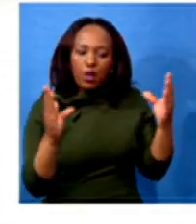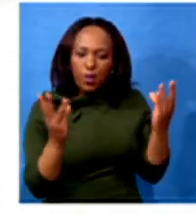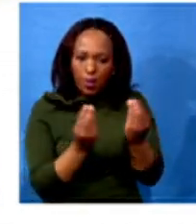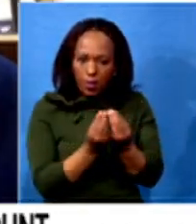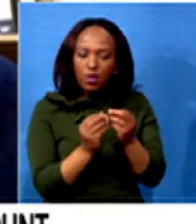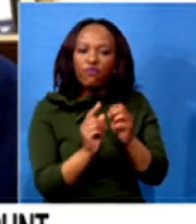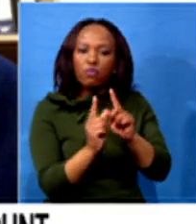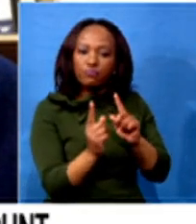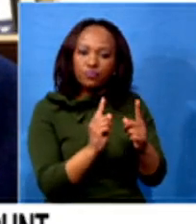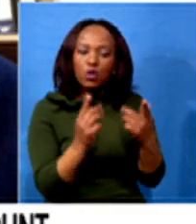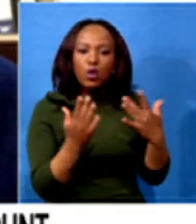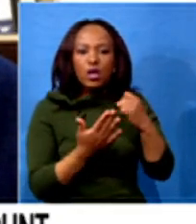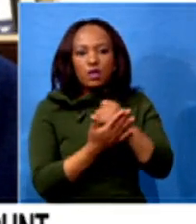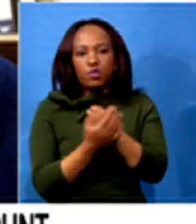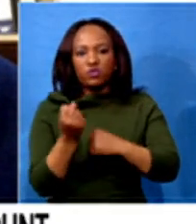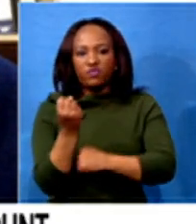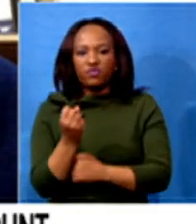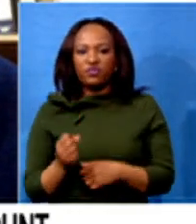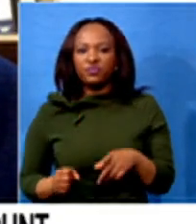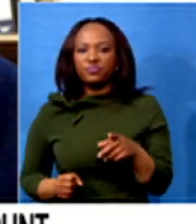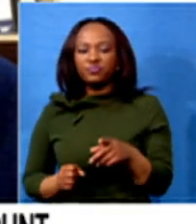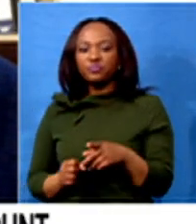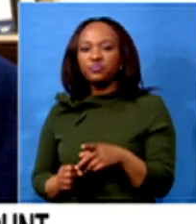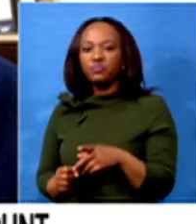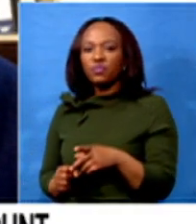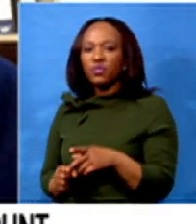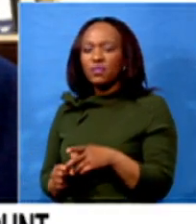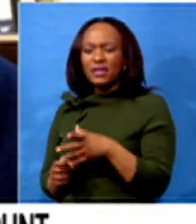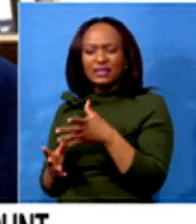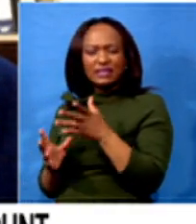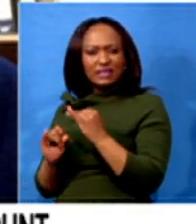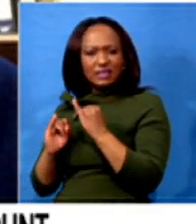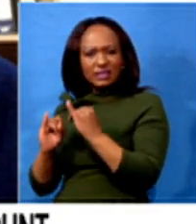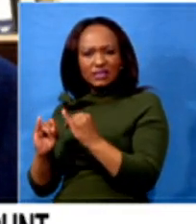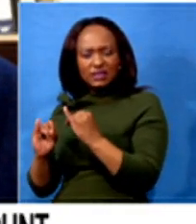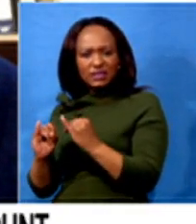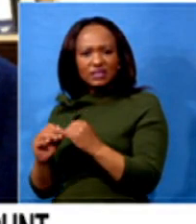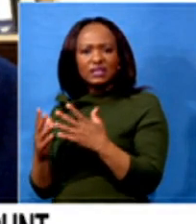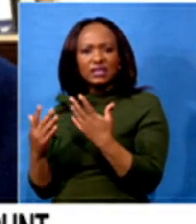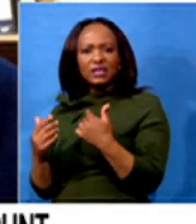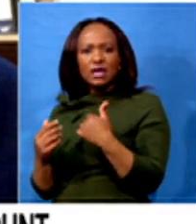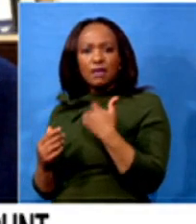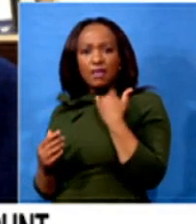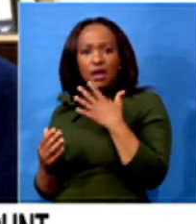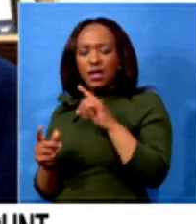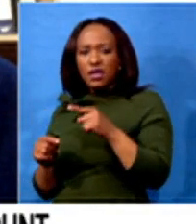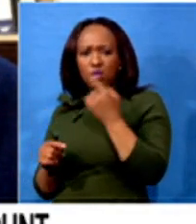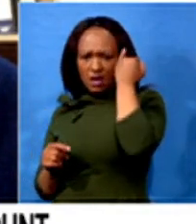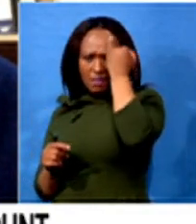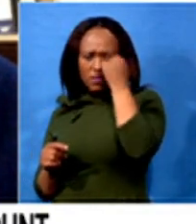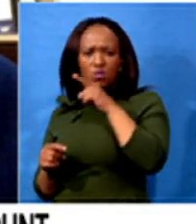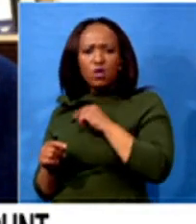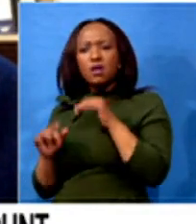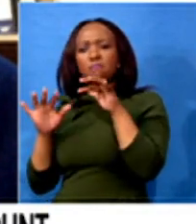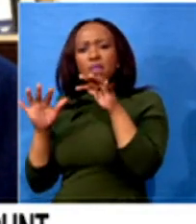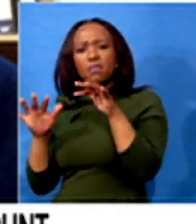office. Ms. Memela, this is totally exasperating, I must tell you, and I cannot imagine if I feel this way. What about people